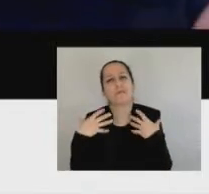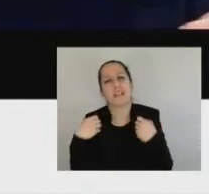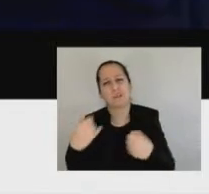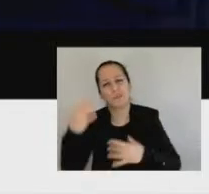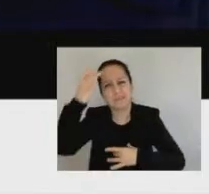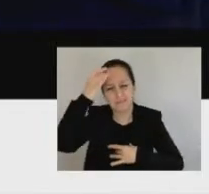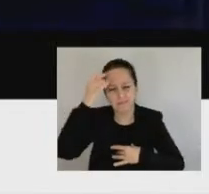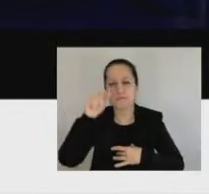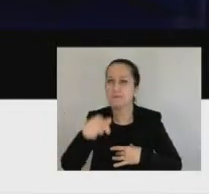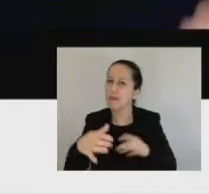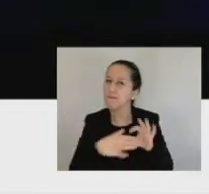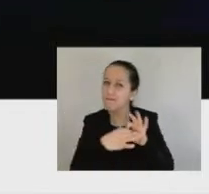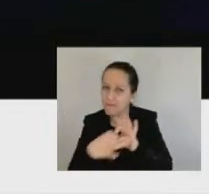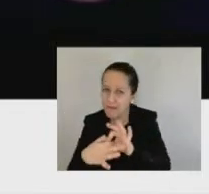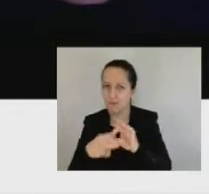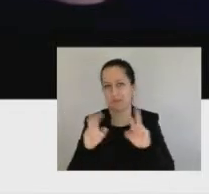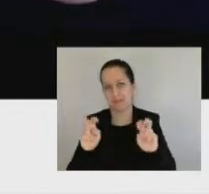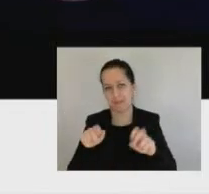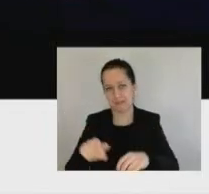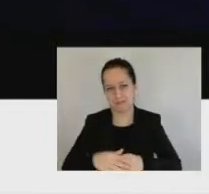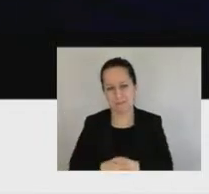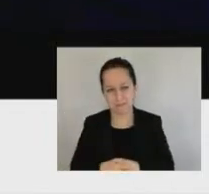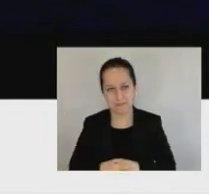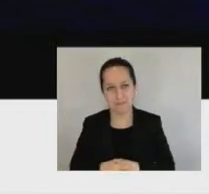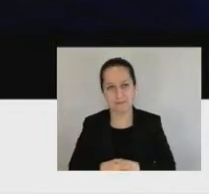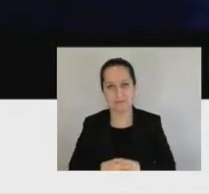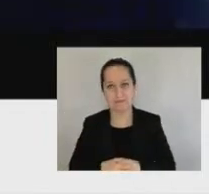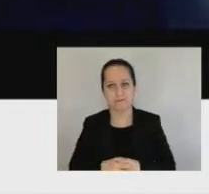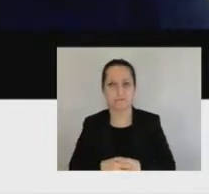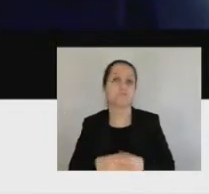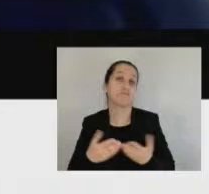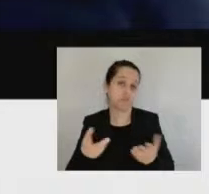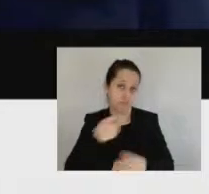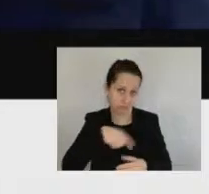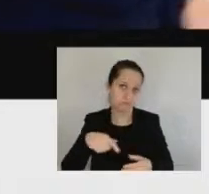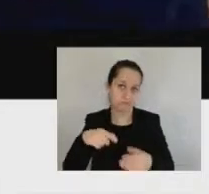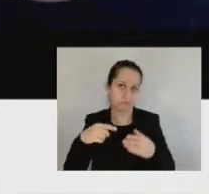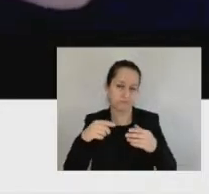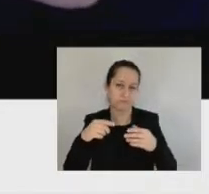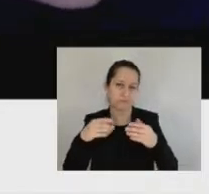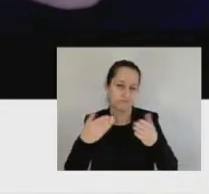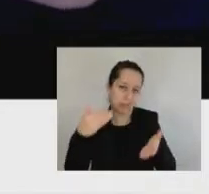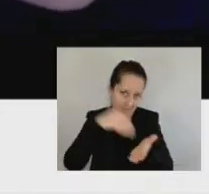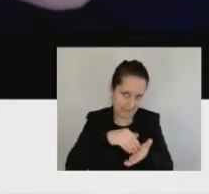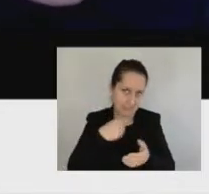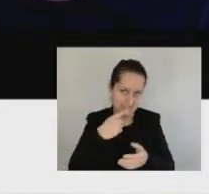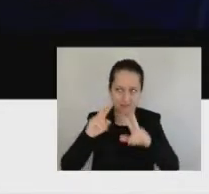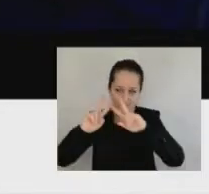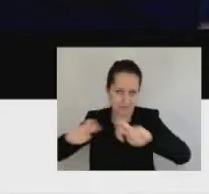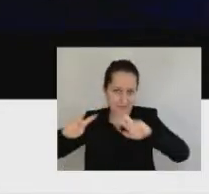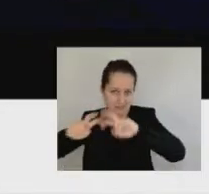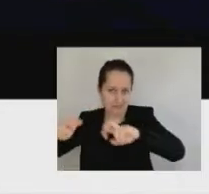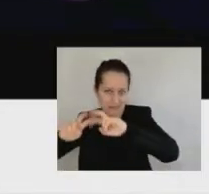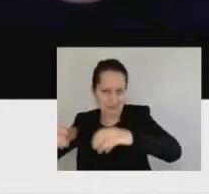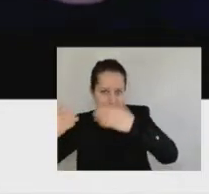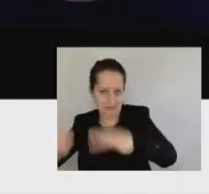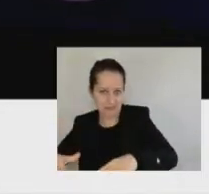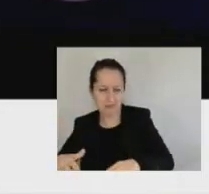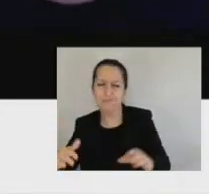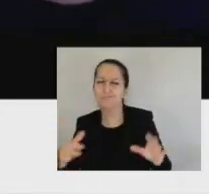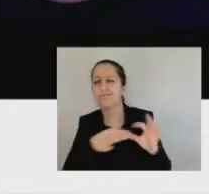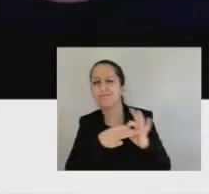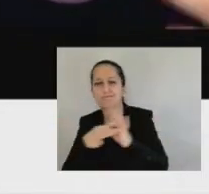health. And therefore, we need to identify interventions. It has been said, and we reiterate this